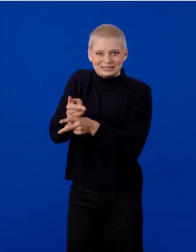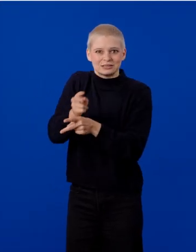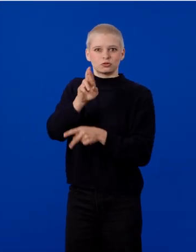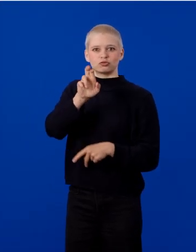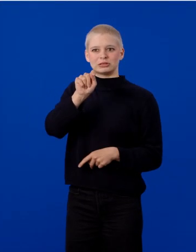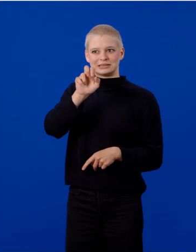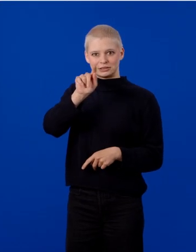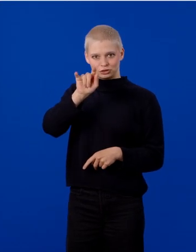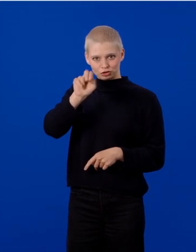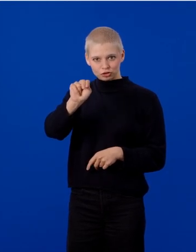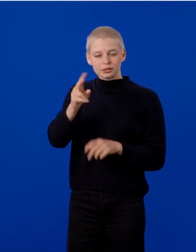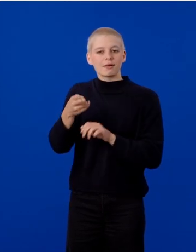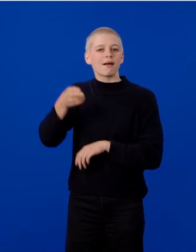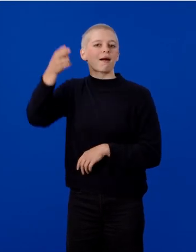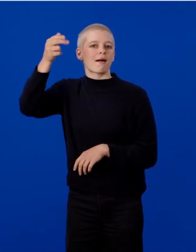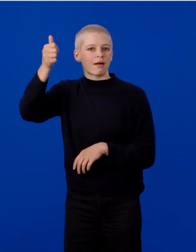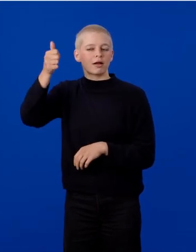duration.